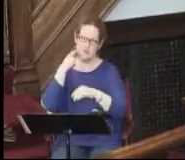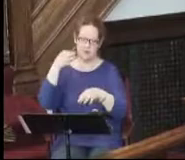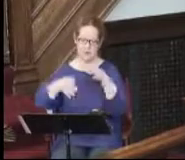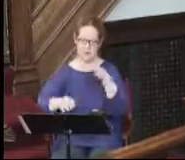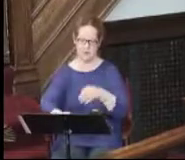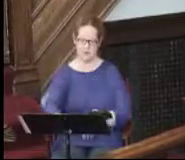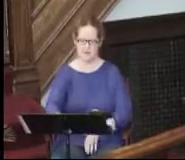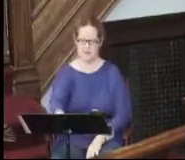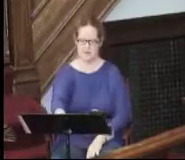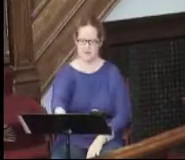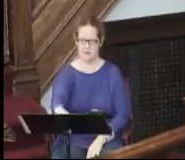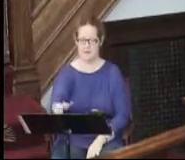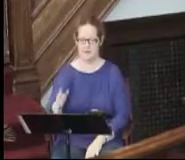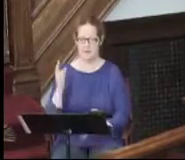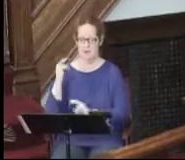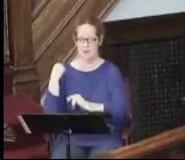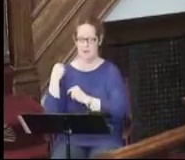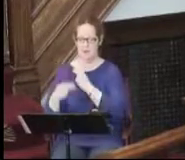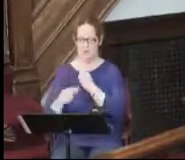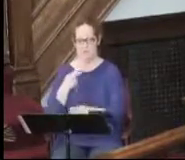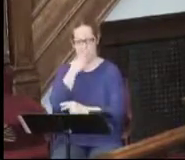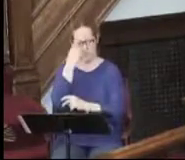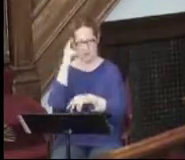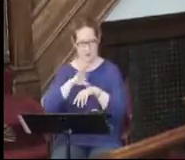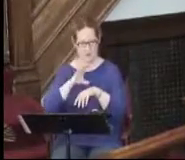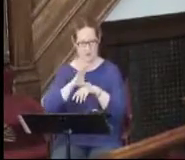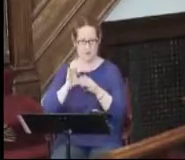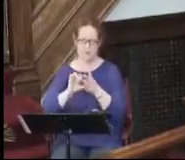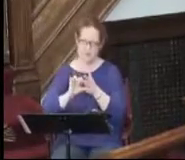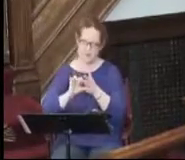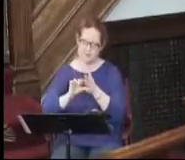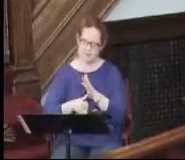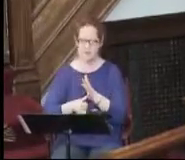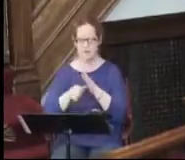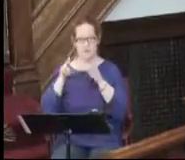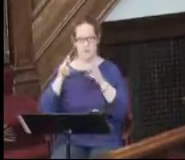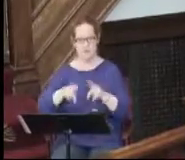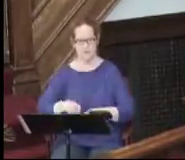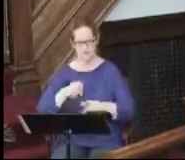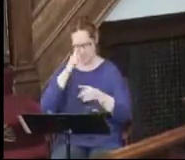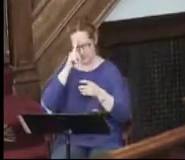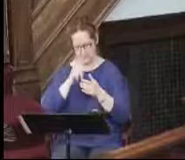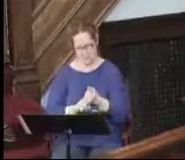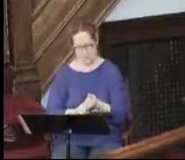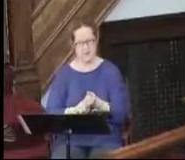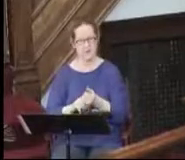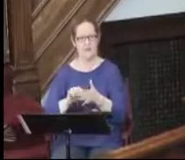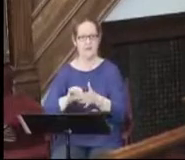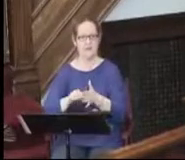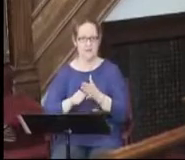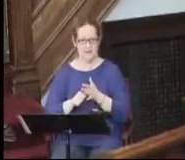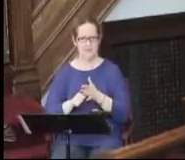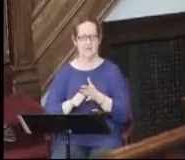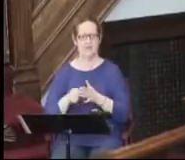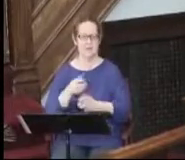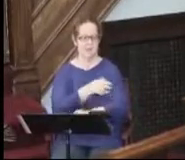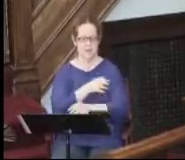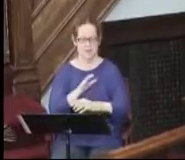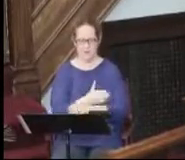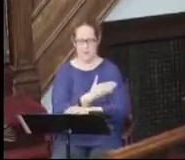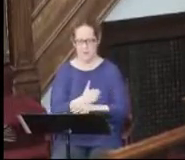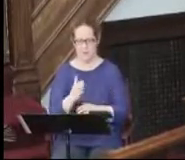justice. And historically, black churches have emphasized personal faith, emphasized the power of music in that